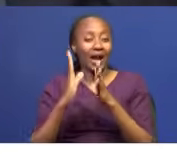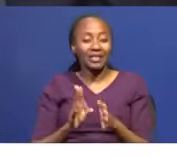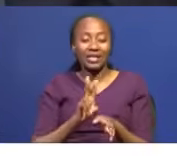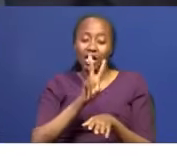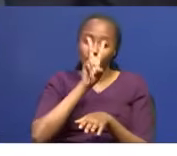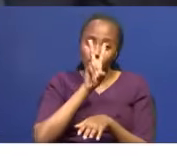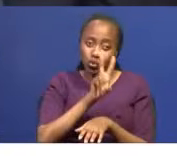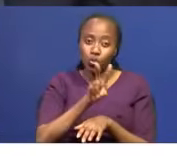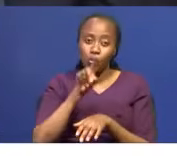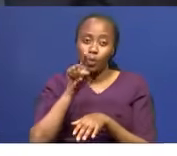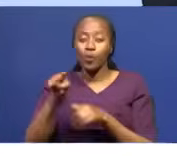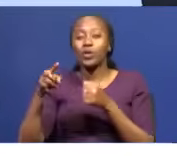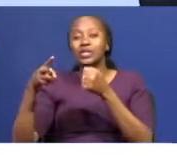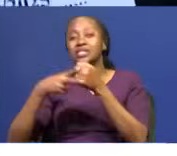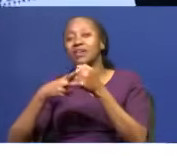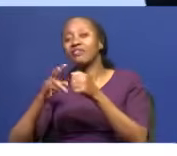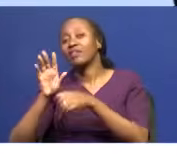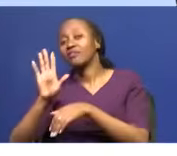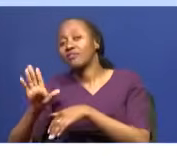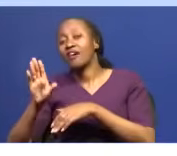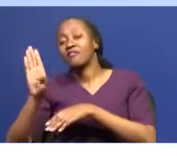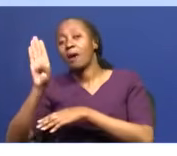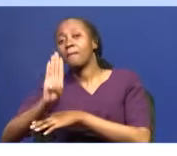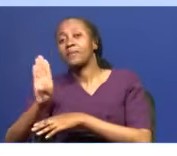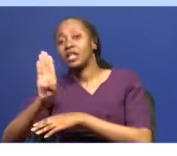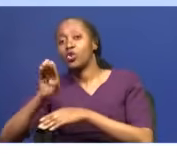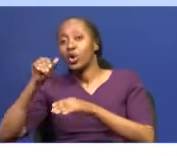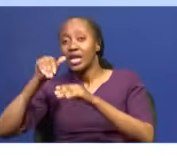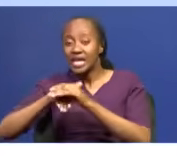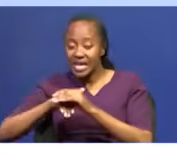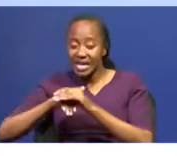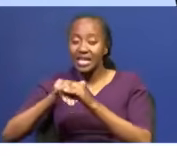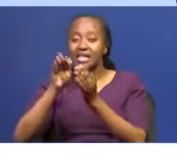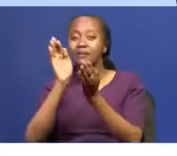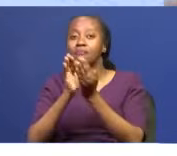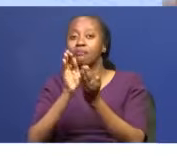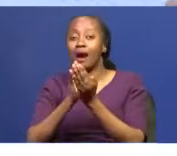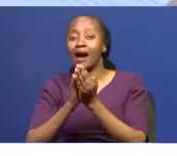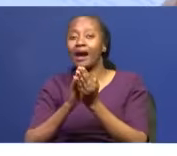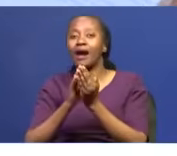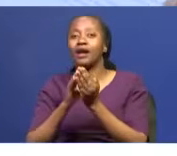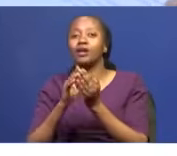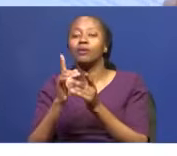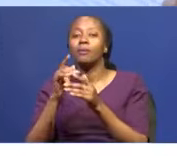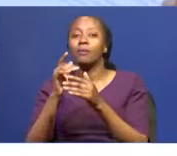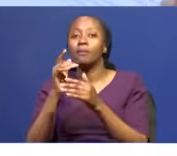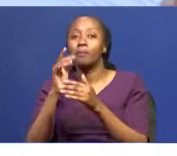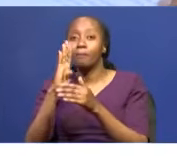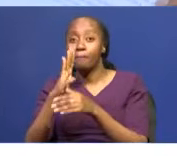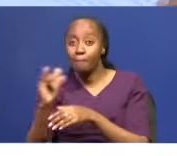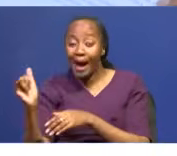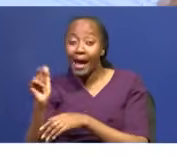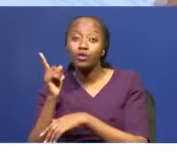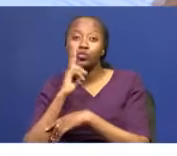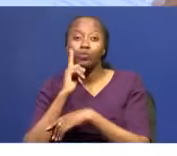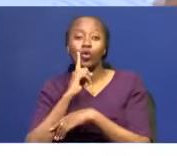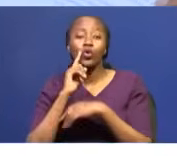2.75 billion shillings in their accounts by end of tomorrow. 7 days notice from